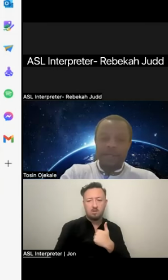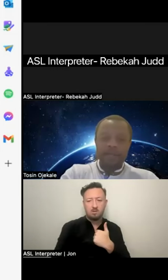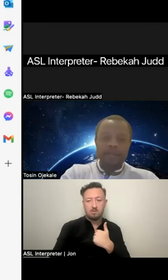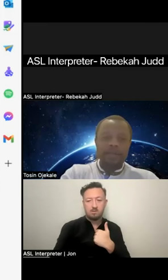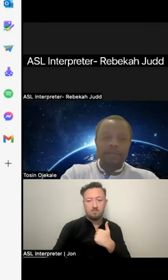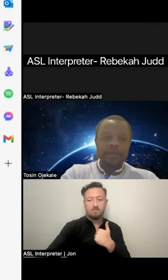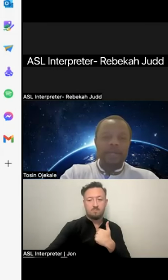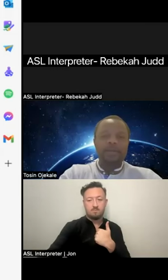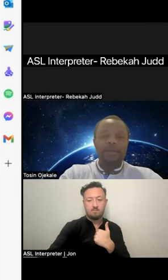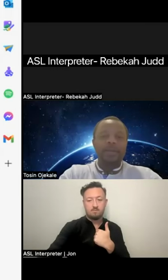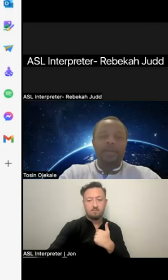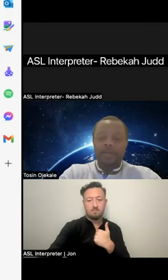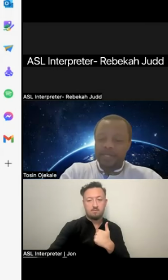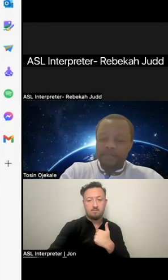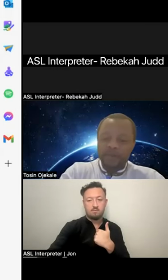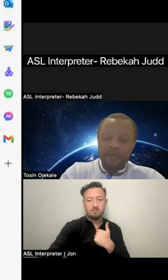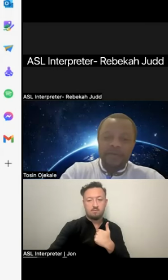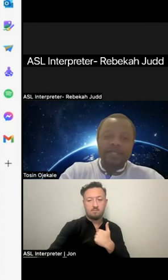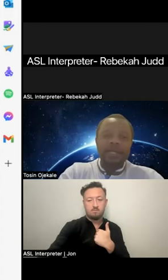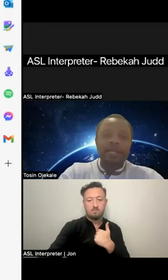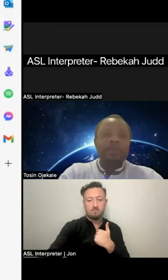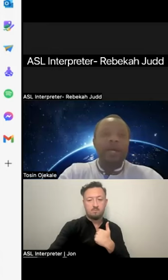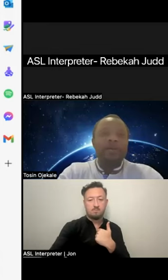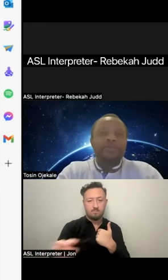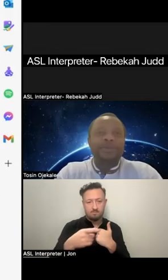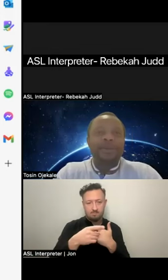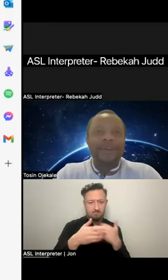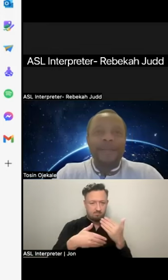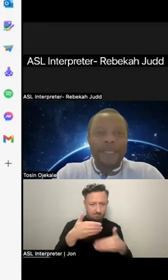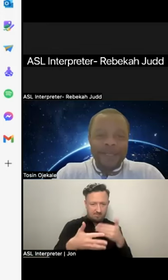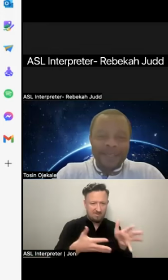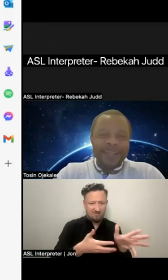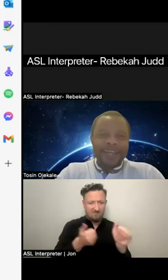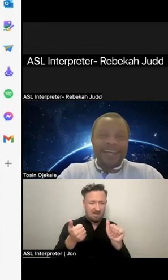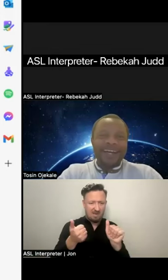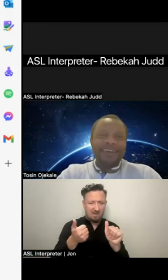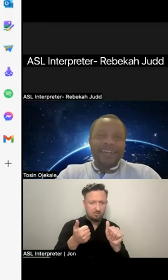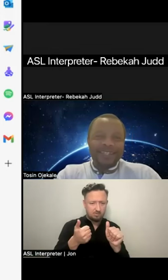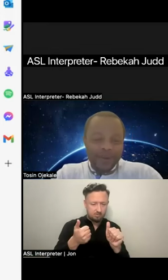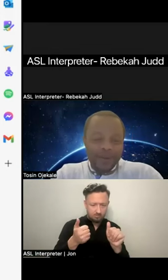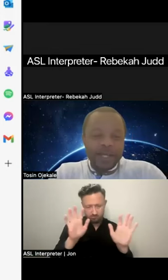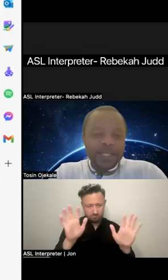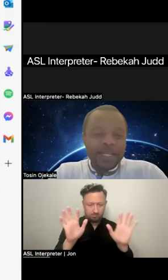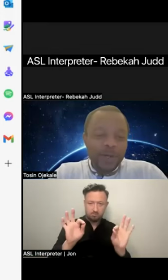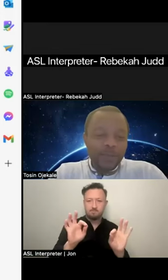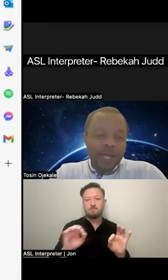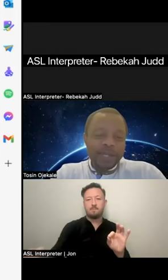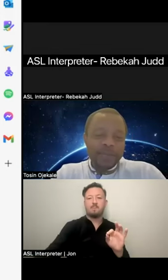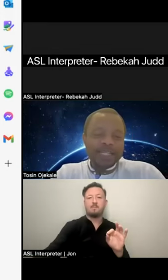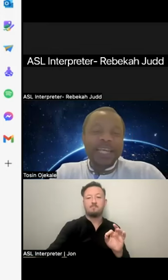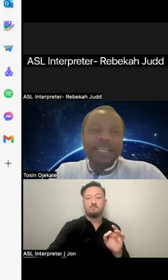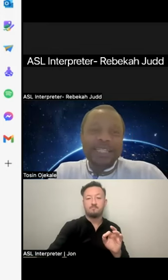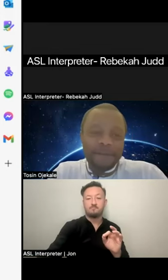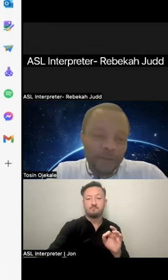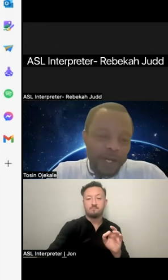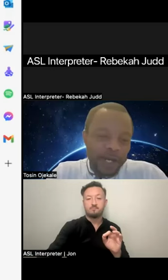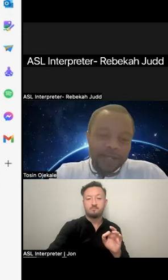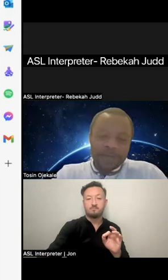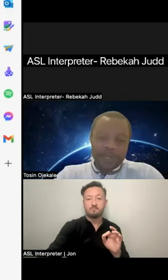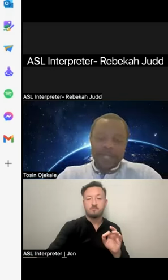sorry, my hand is moving faster than my mouth. All right, so the third element here is